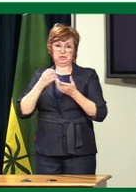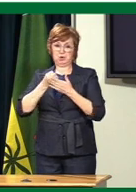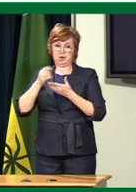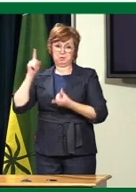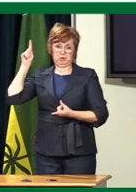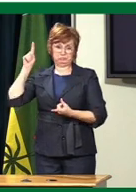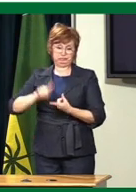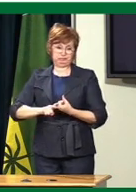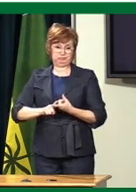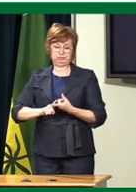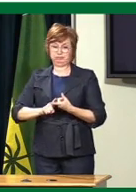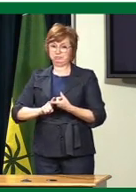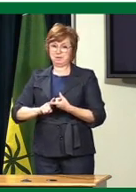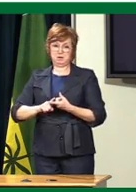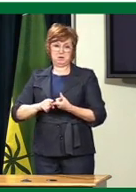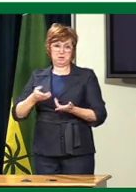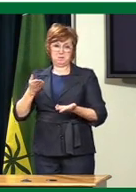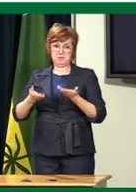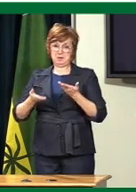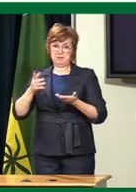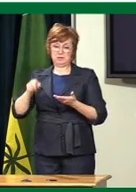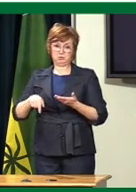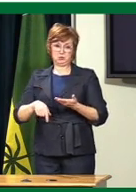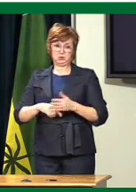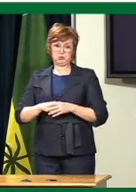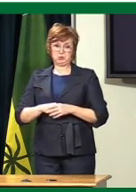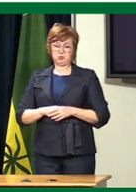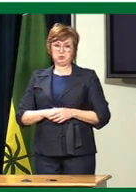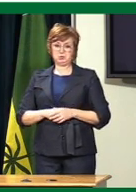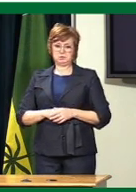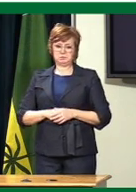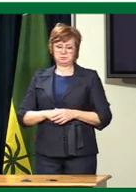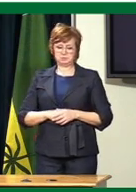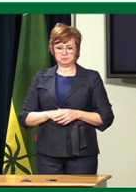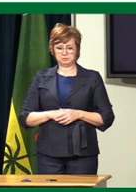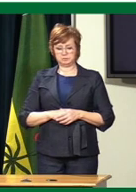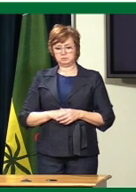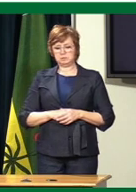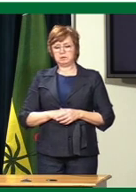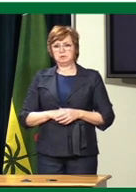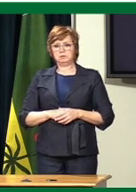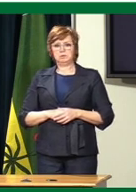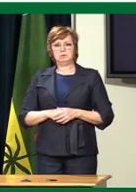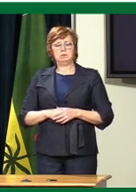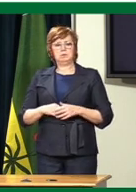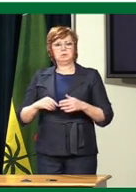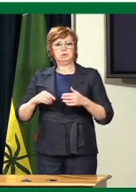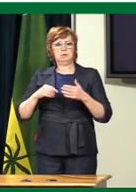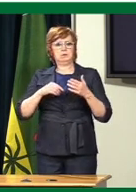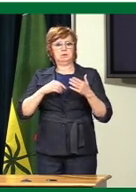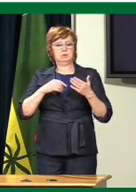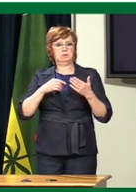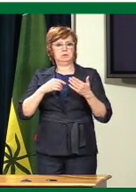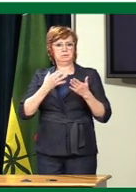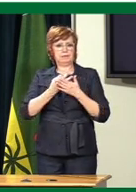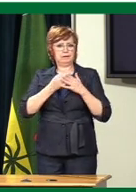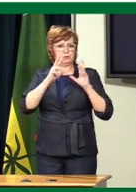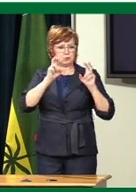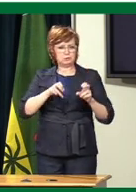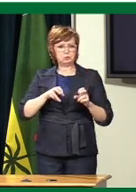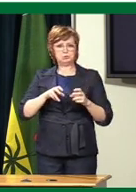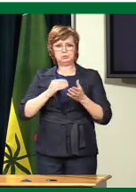a full societal lockdown with all the social and economic costs and mental health costs that entails, and don't